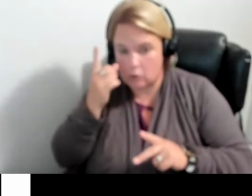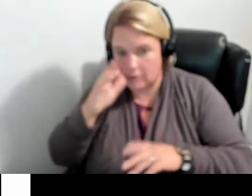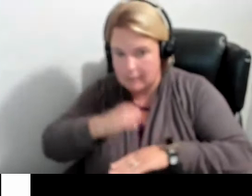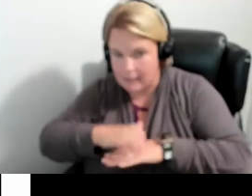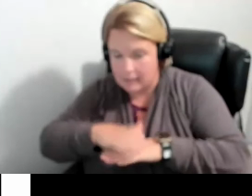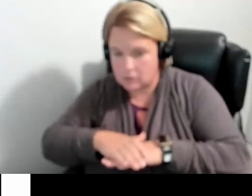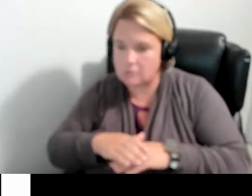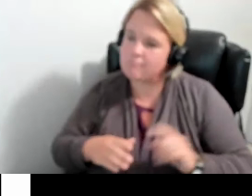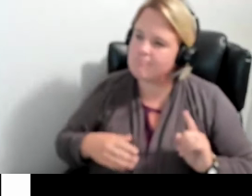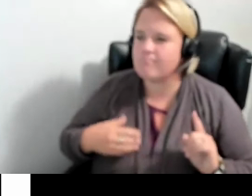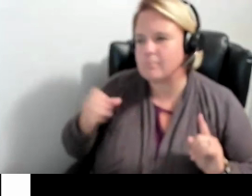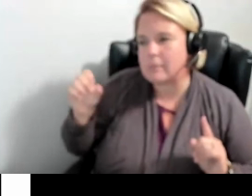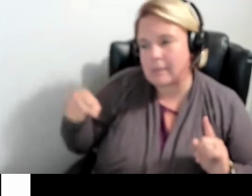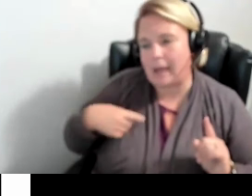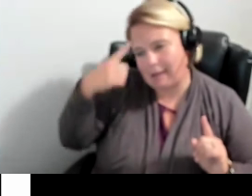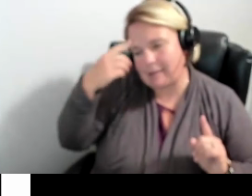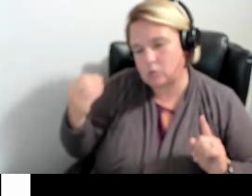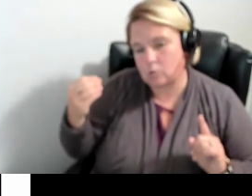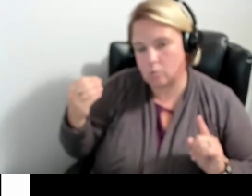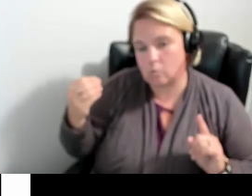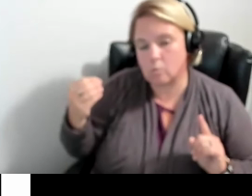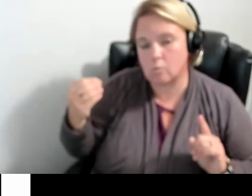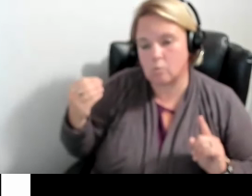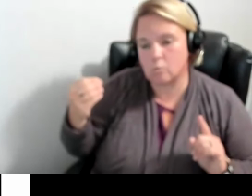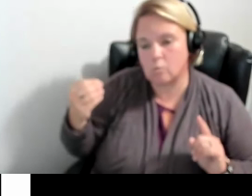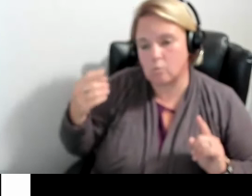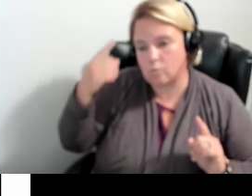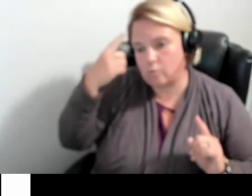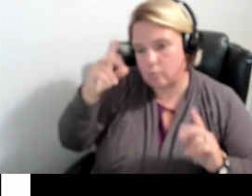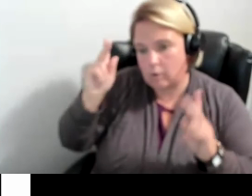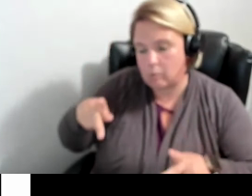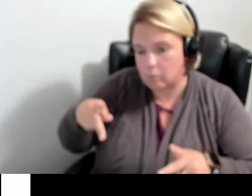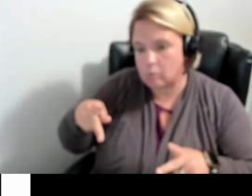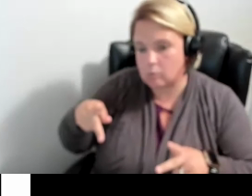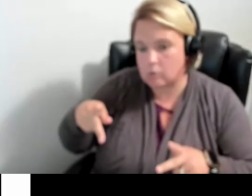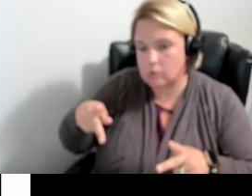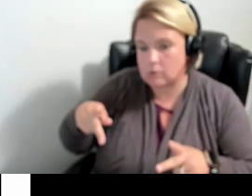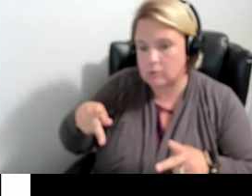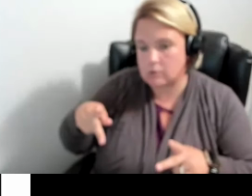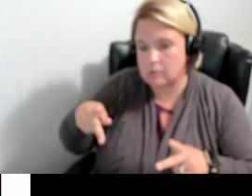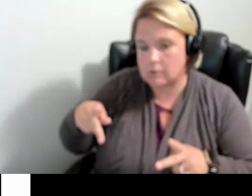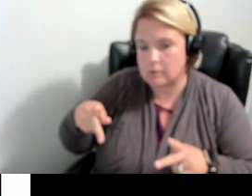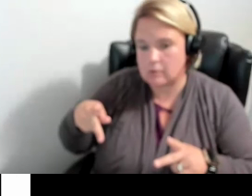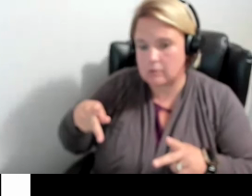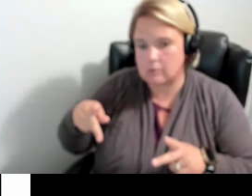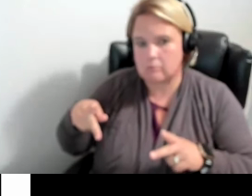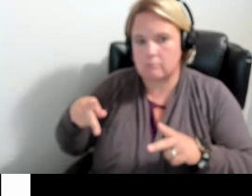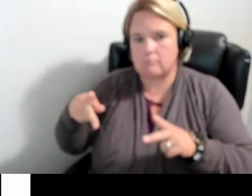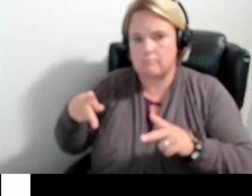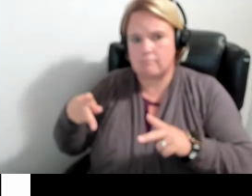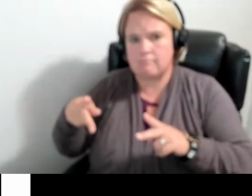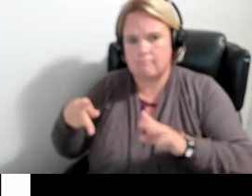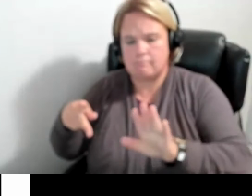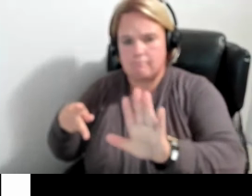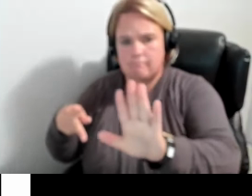think so. I think for the person who's like the truly, and if I have any EMLS faculty in here,